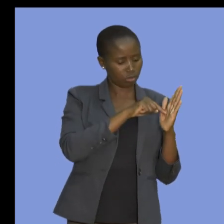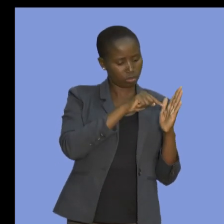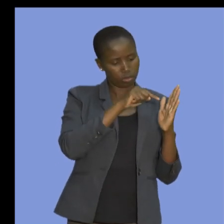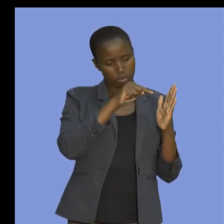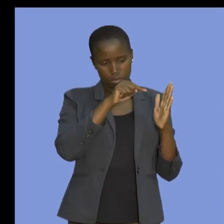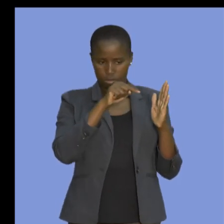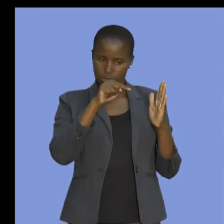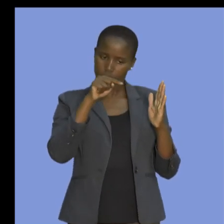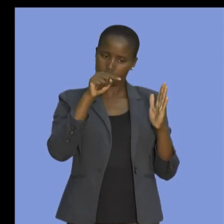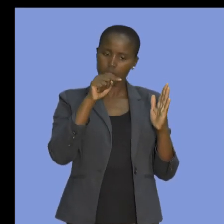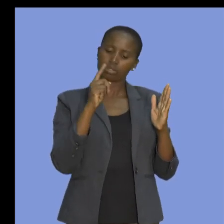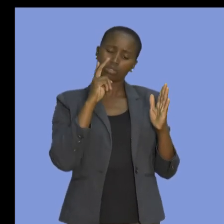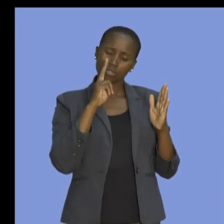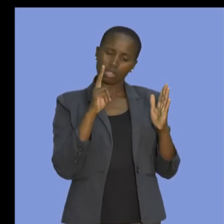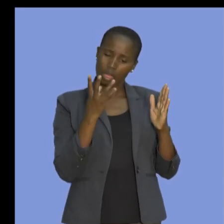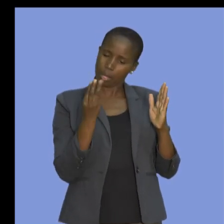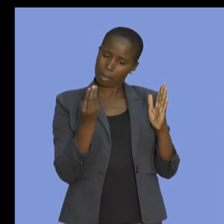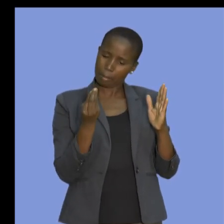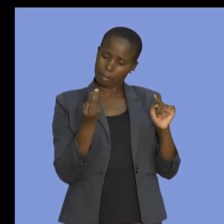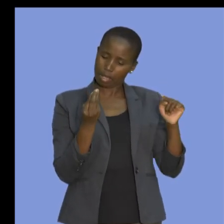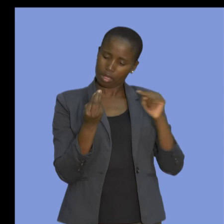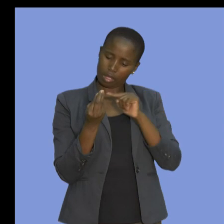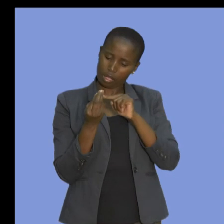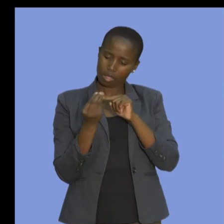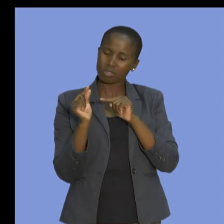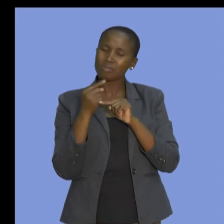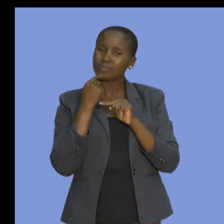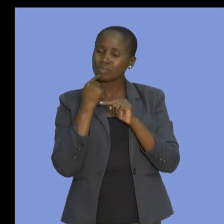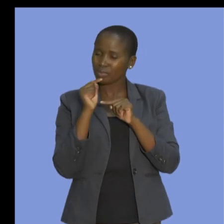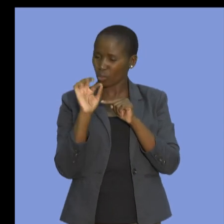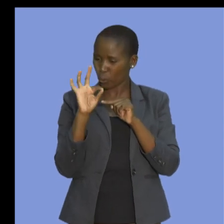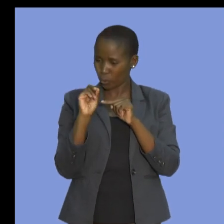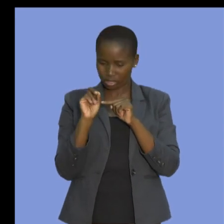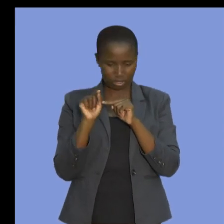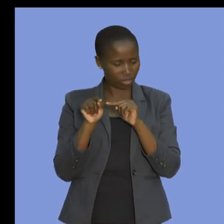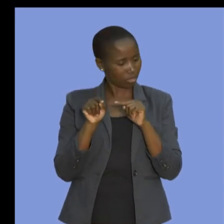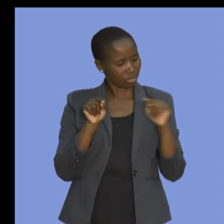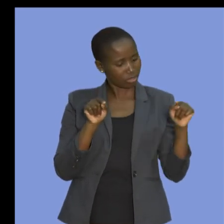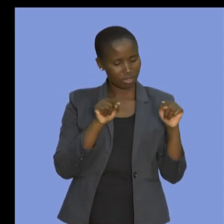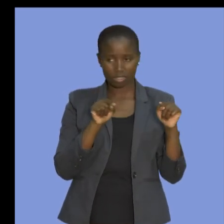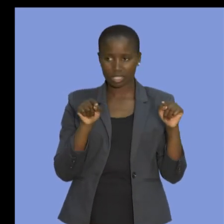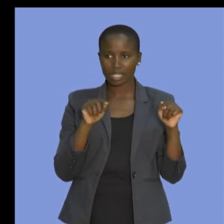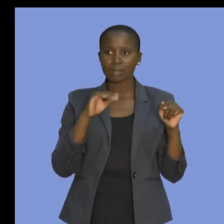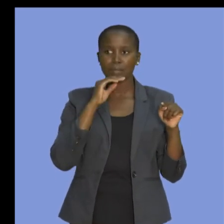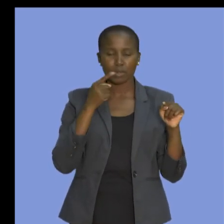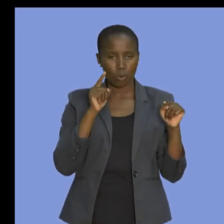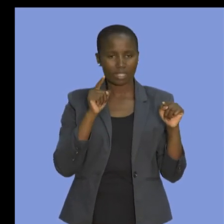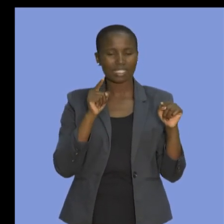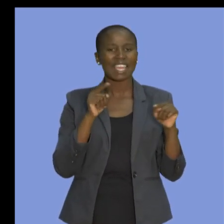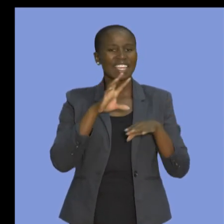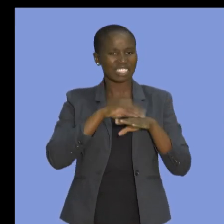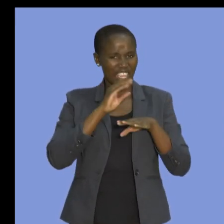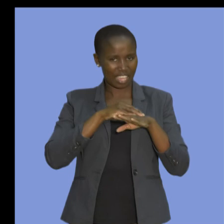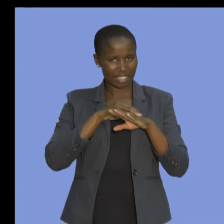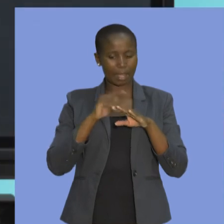down that value up close to 30. Can you see what you're reading there? is about 27. So